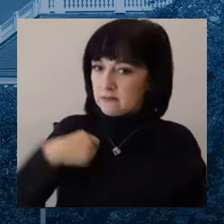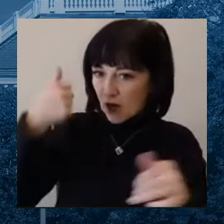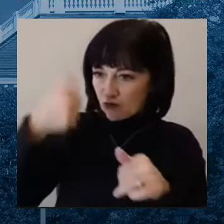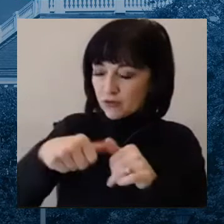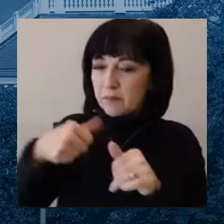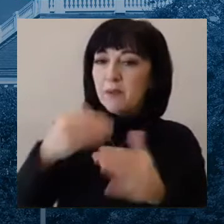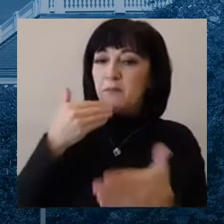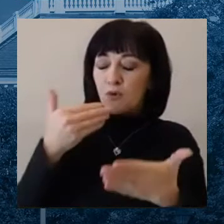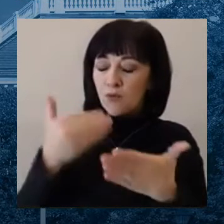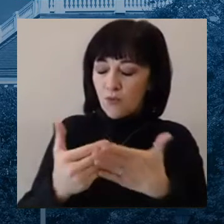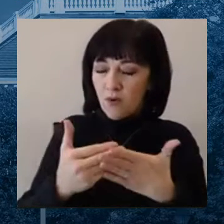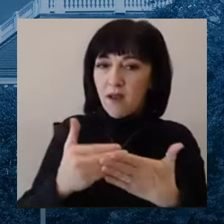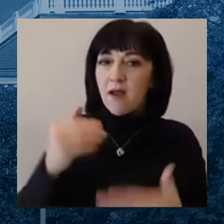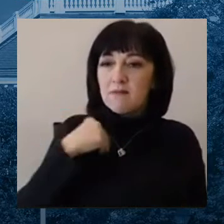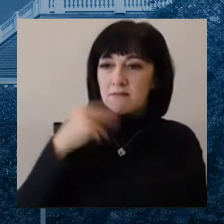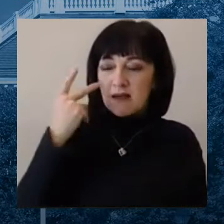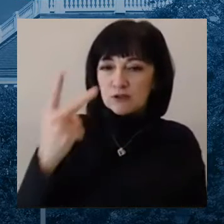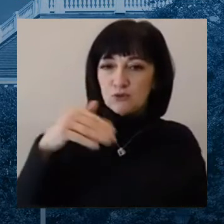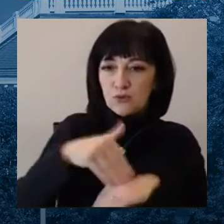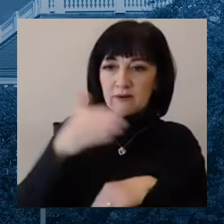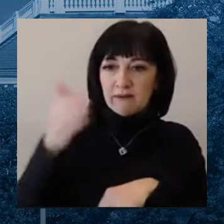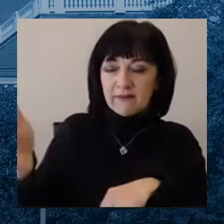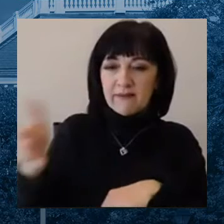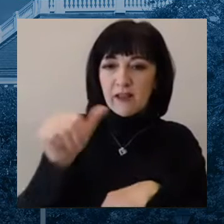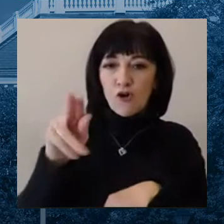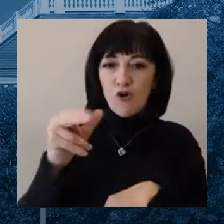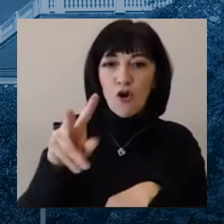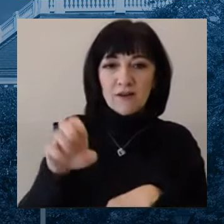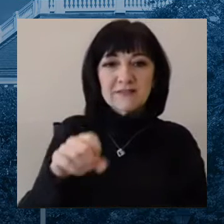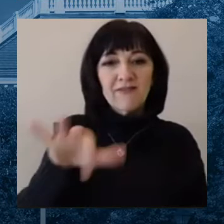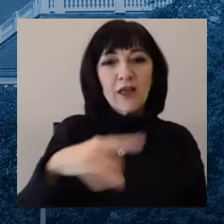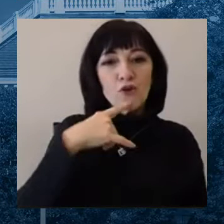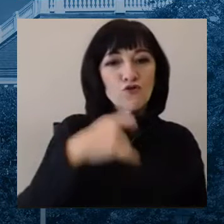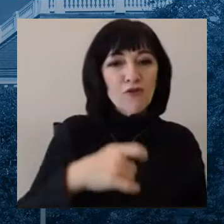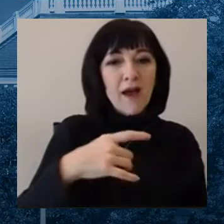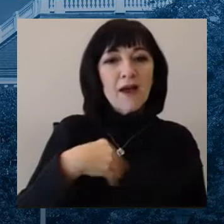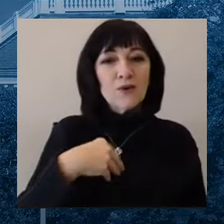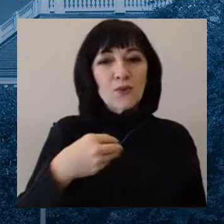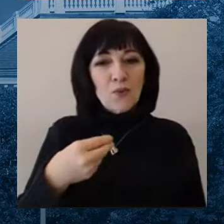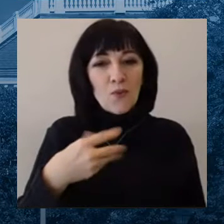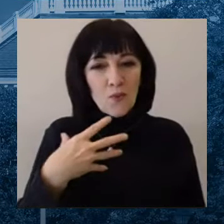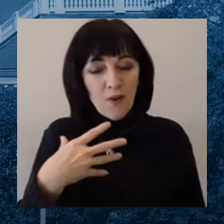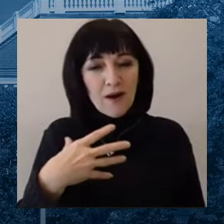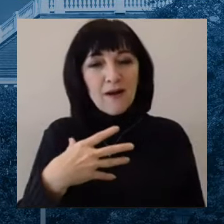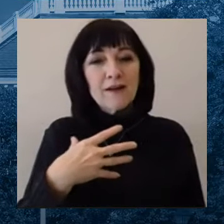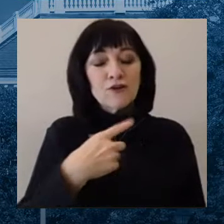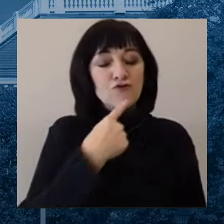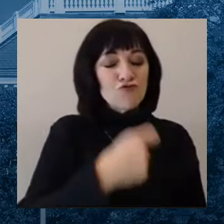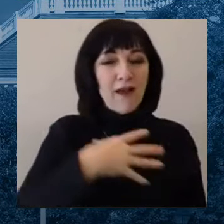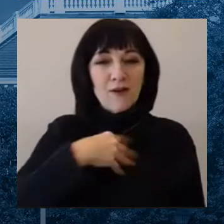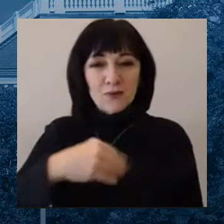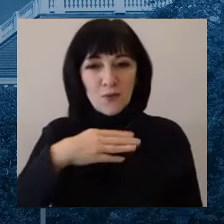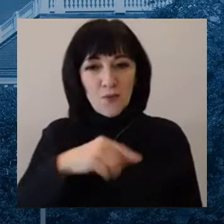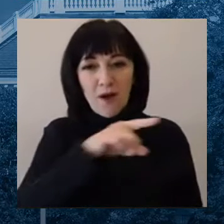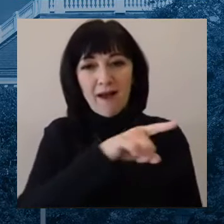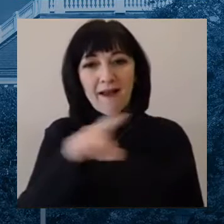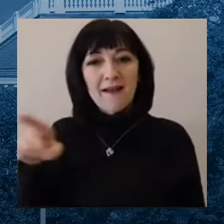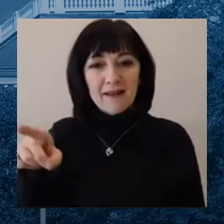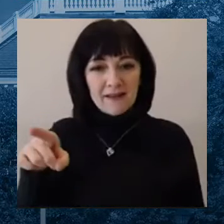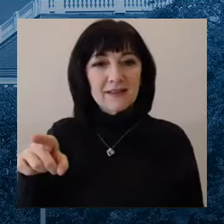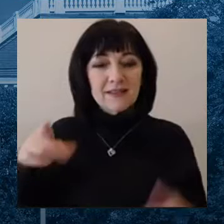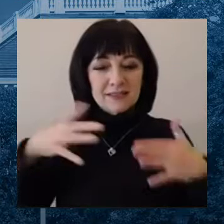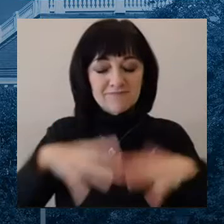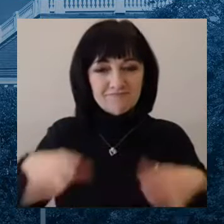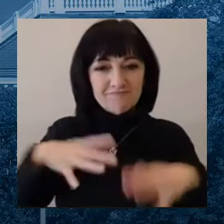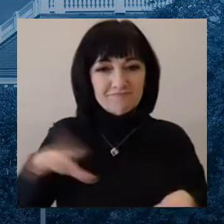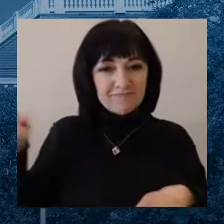the archives with all the red and white deltas there in our presence. They were graced our